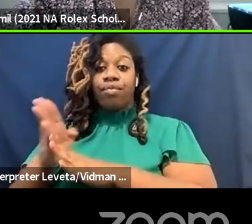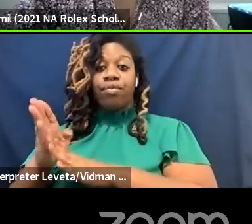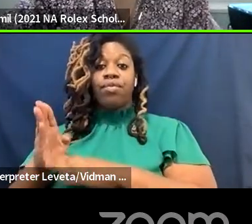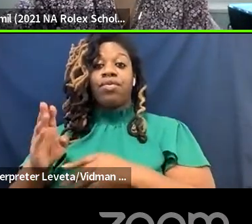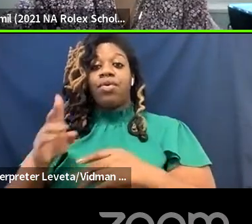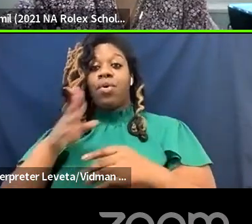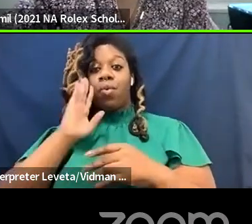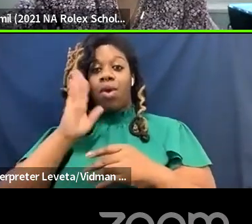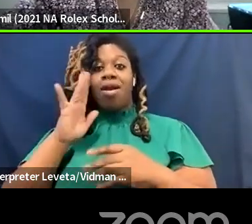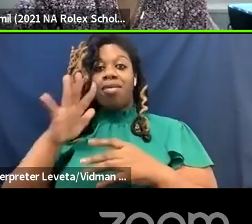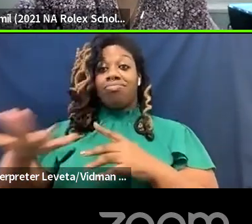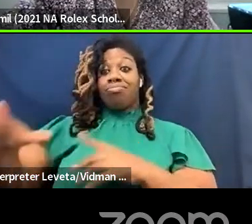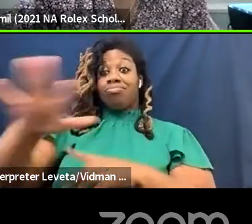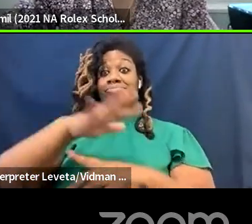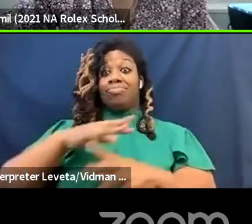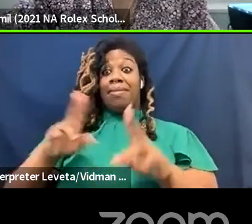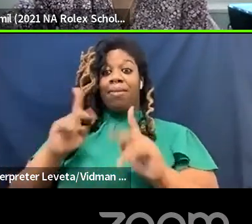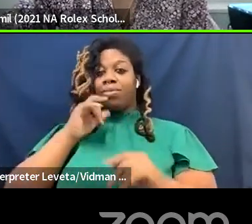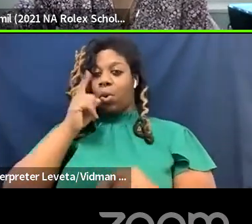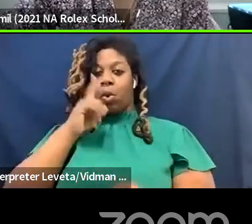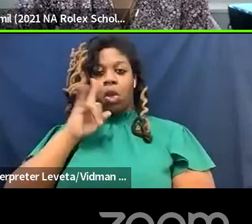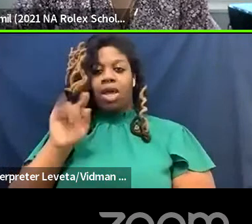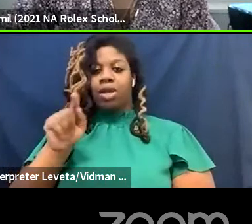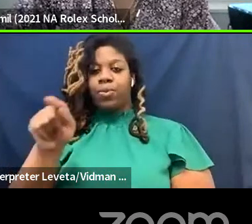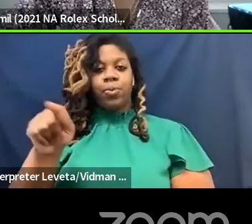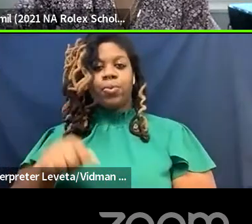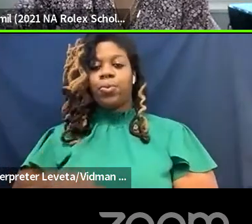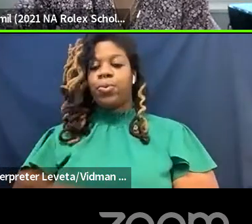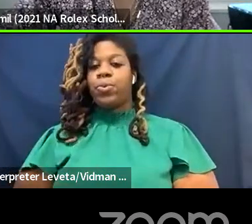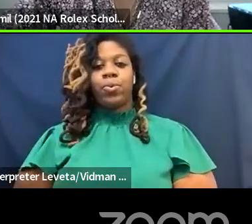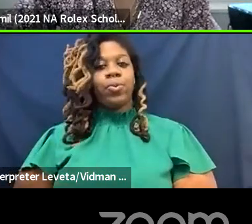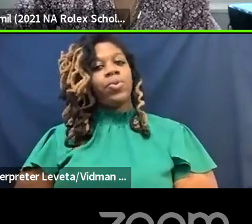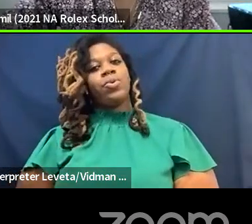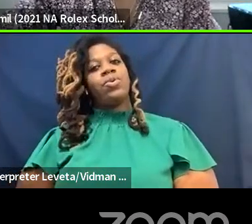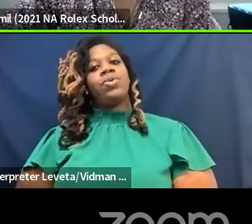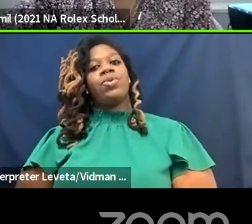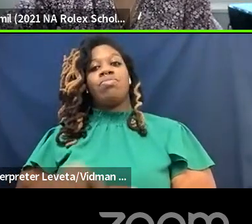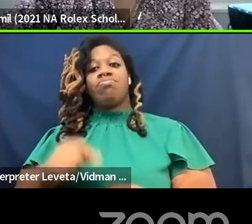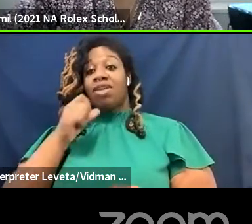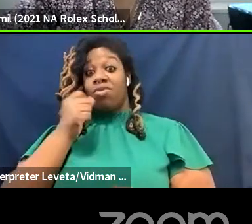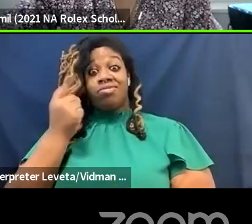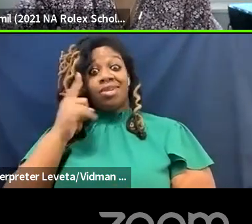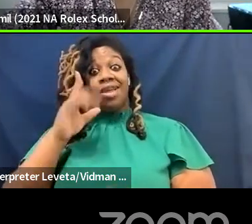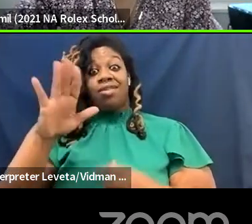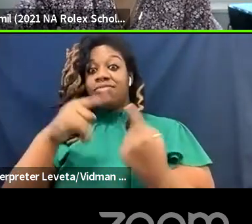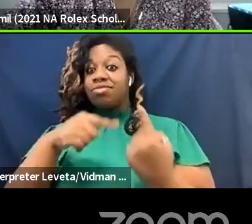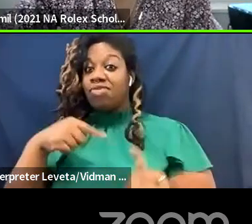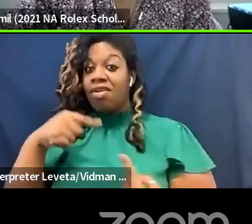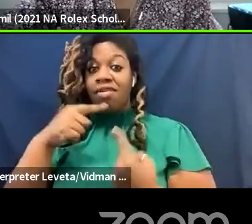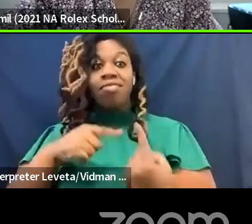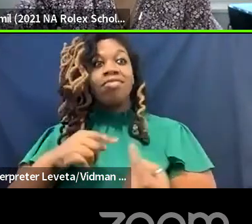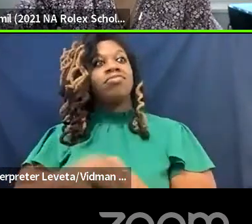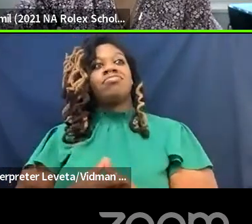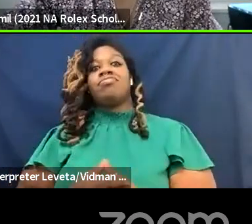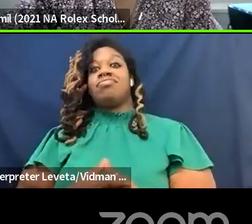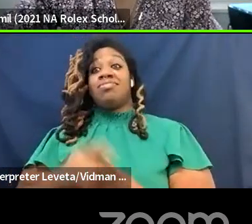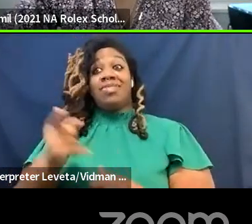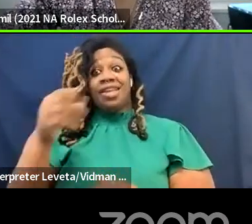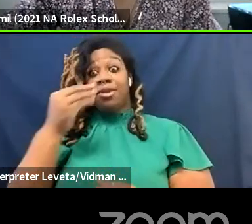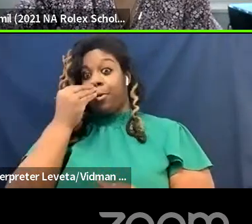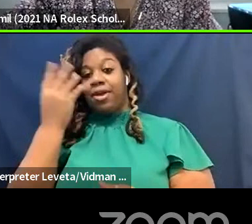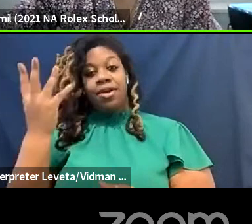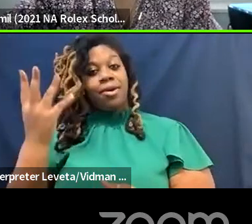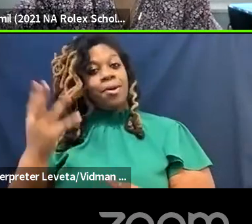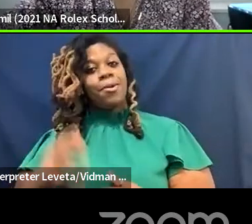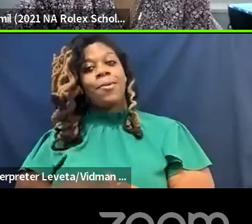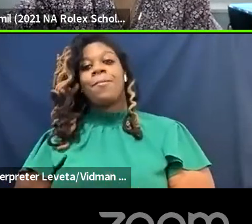that do not look like you, don't understand what you're going through, don't want to understand what you're going through. aren't interested in trying